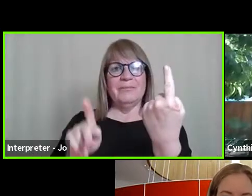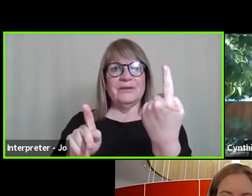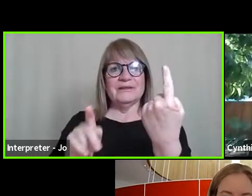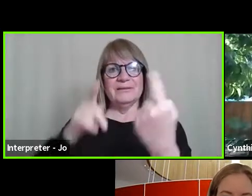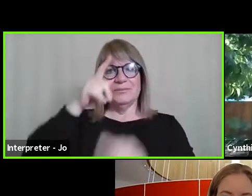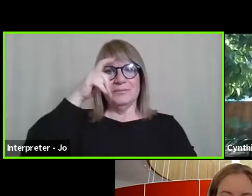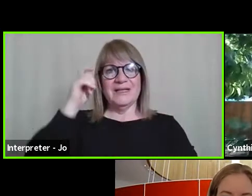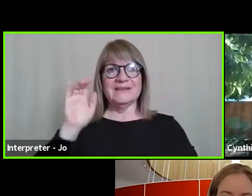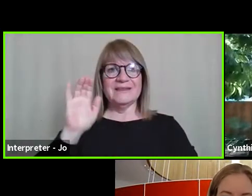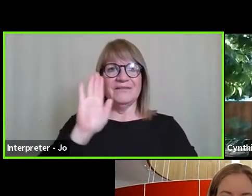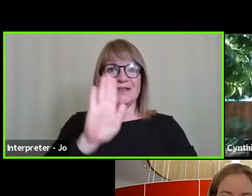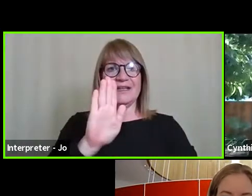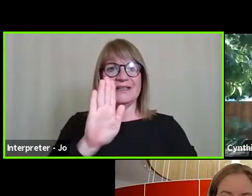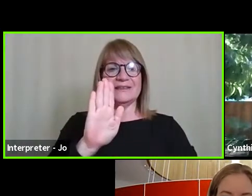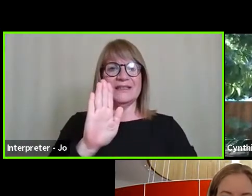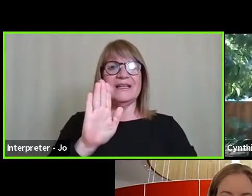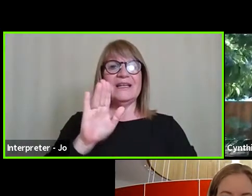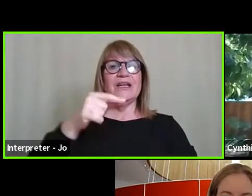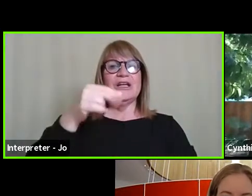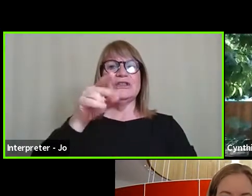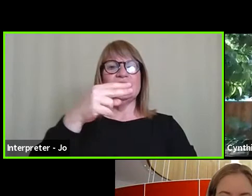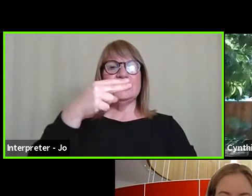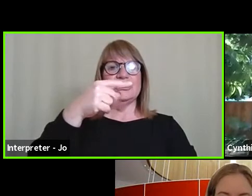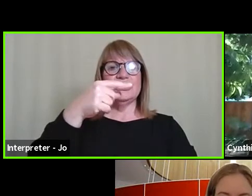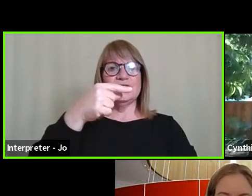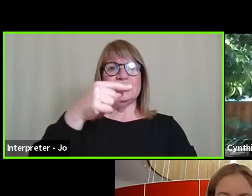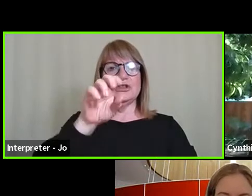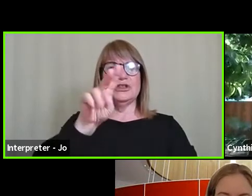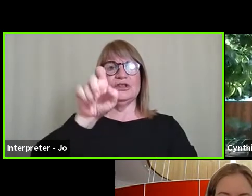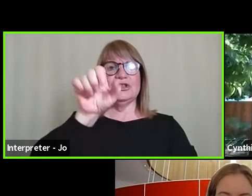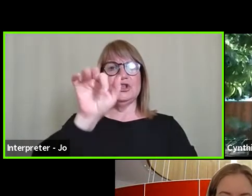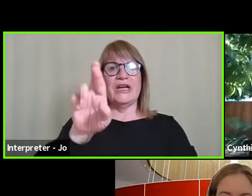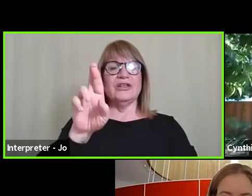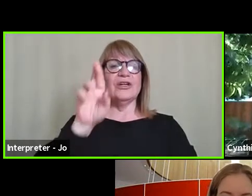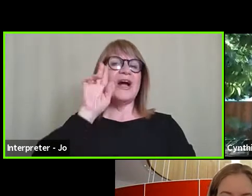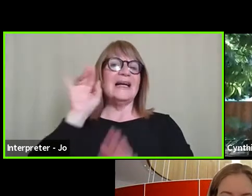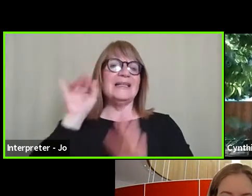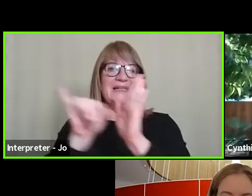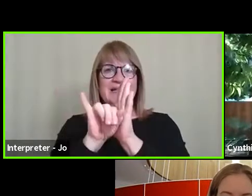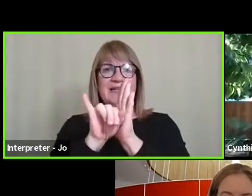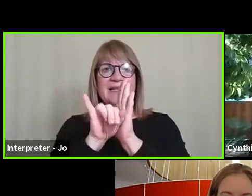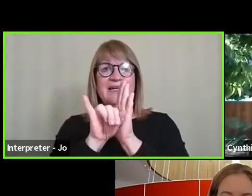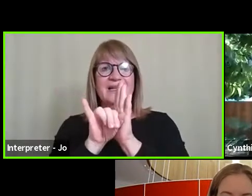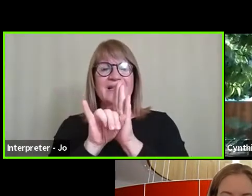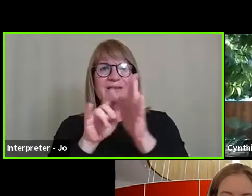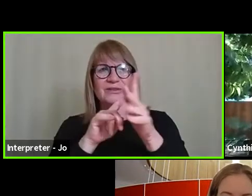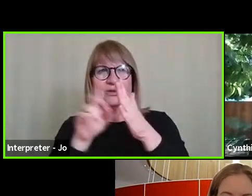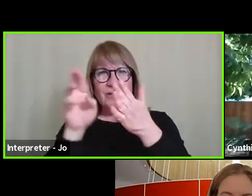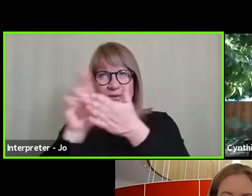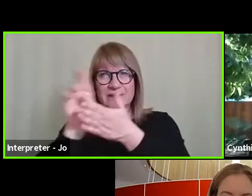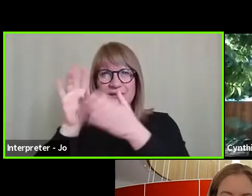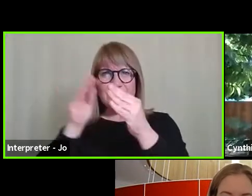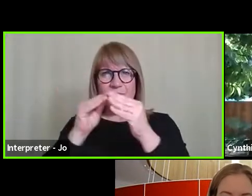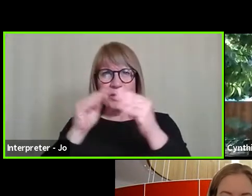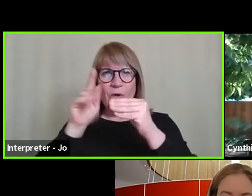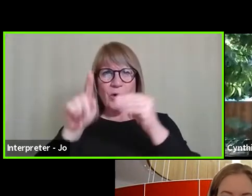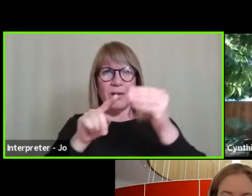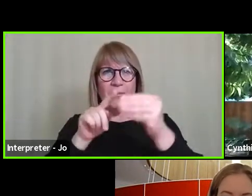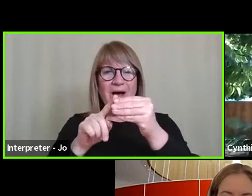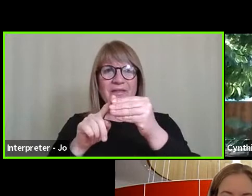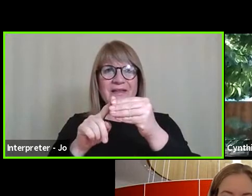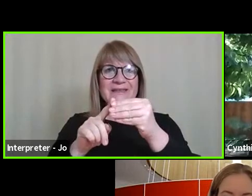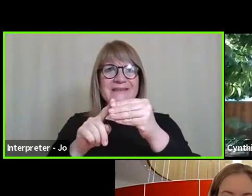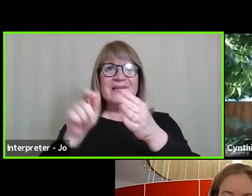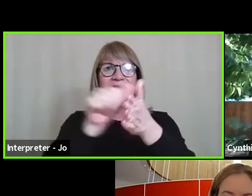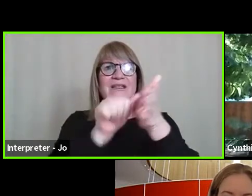his um gender identity um we were looking more and more and more at these civilizations and we had gotten that dozen those